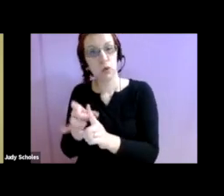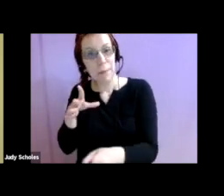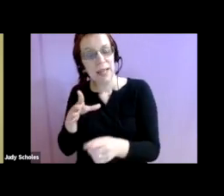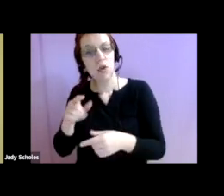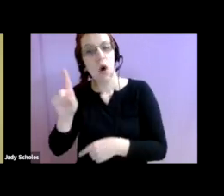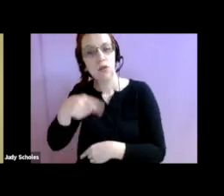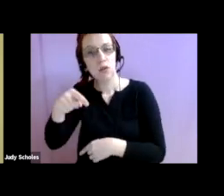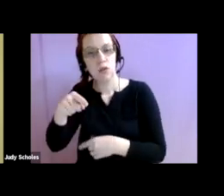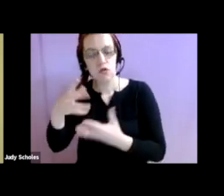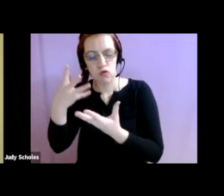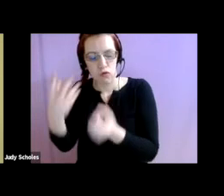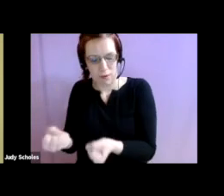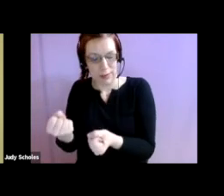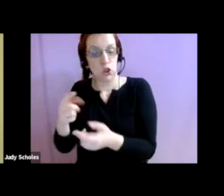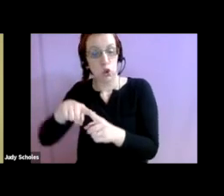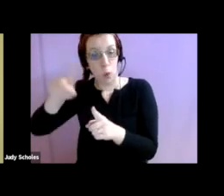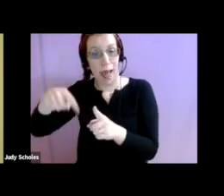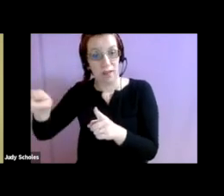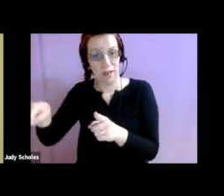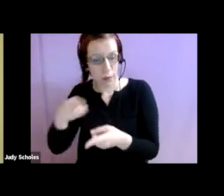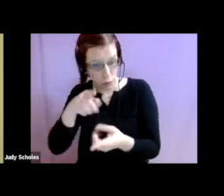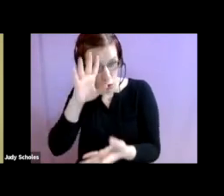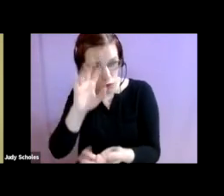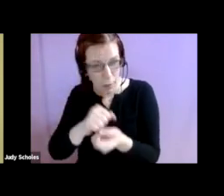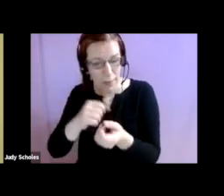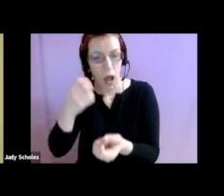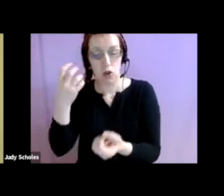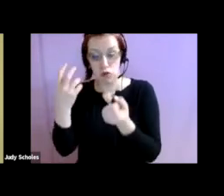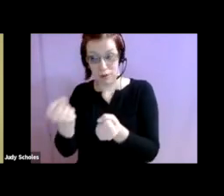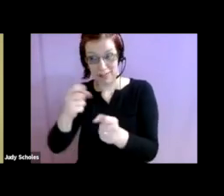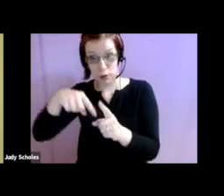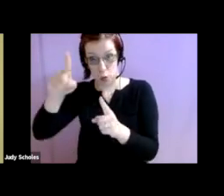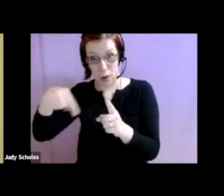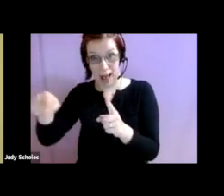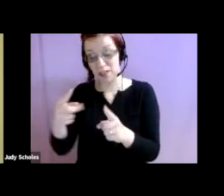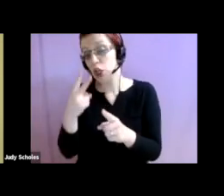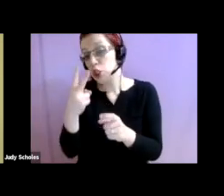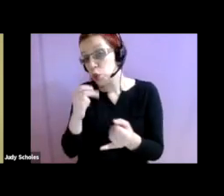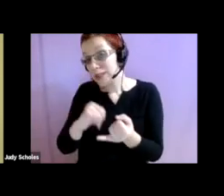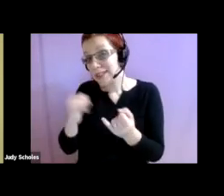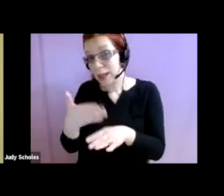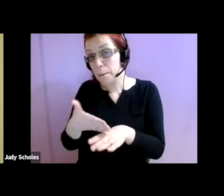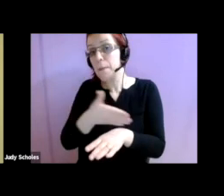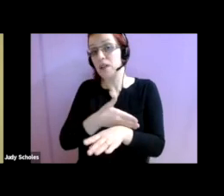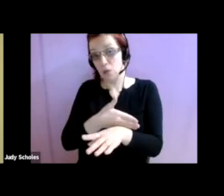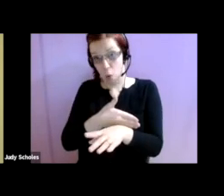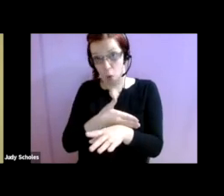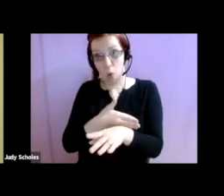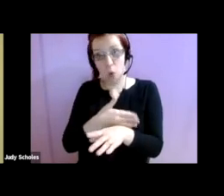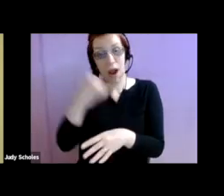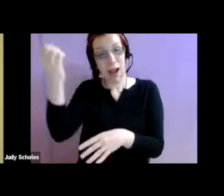gravitational wave signal was just 2 seconds before the arrival of the gamma ray